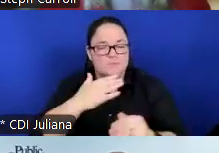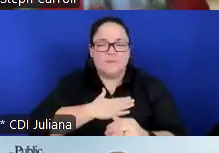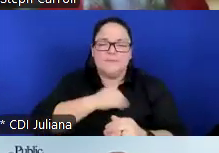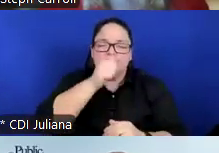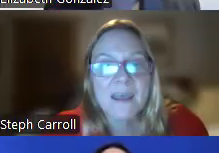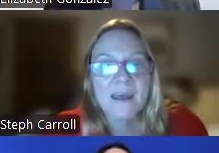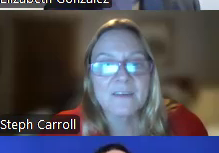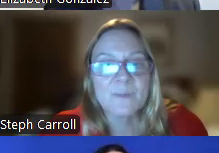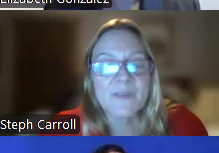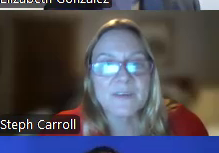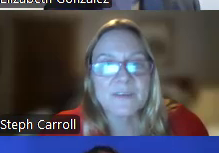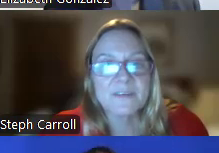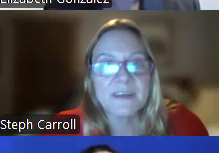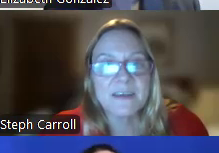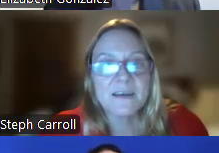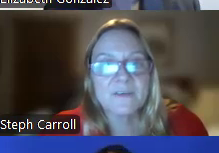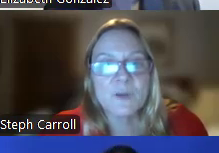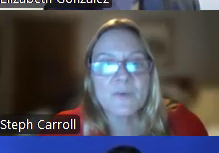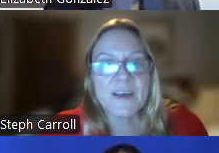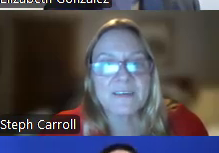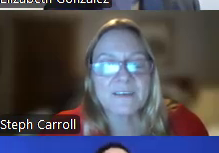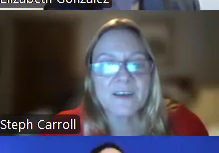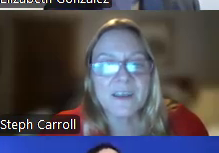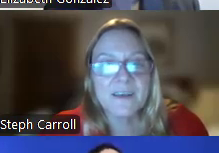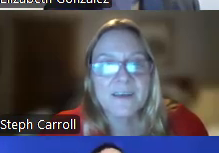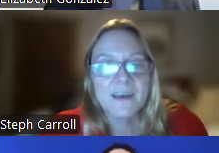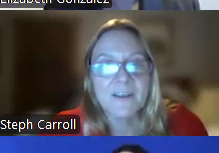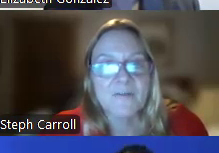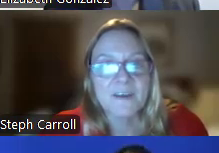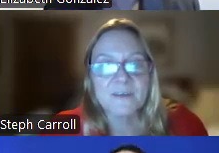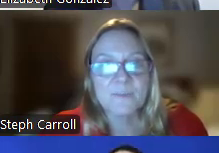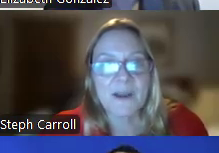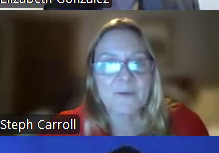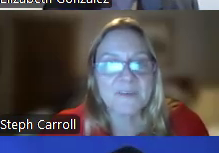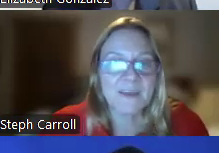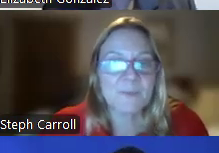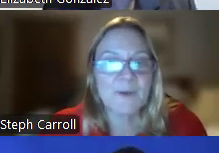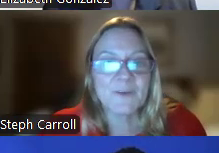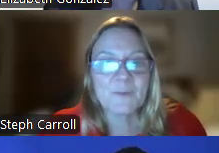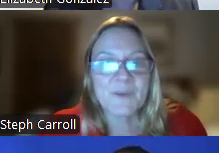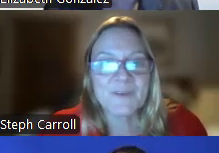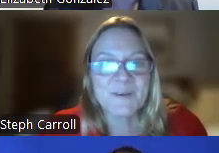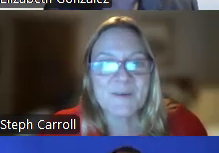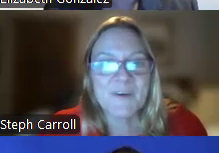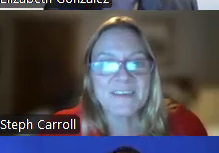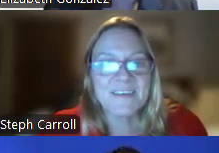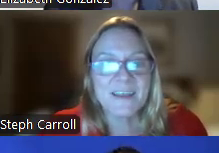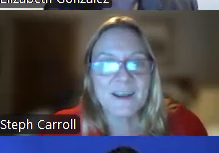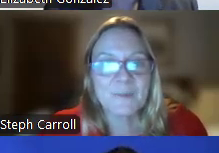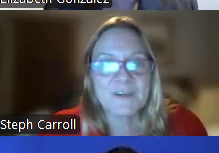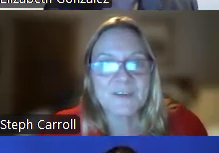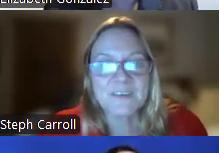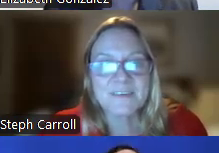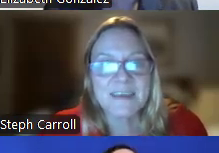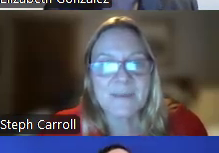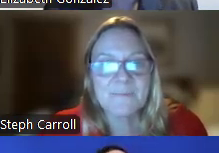Gonzalez. Elizabeth is a senior supervising attorney and our resident bankruptcy expert with the Consumer Rights and